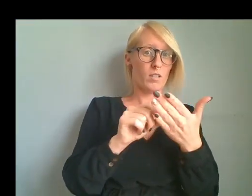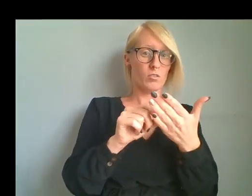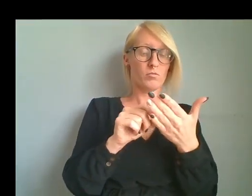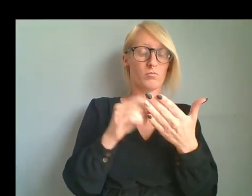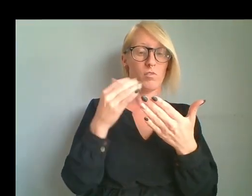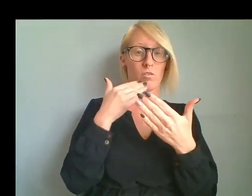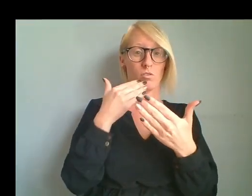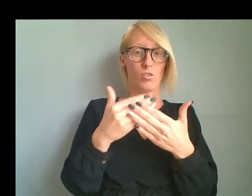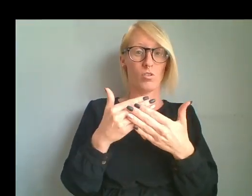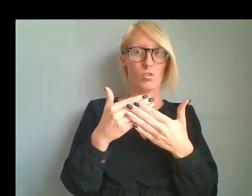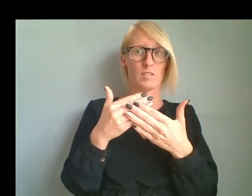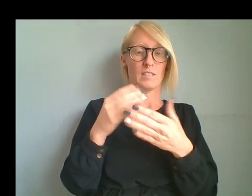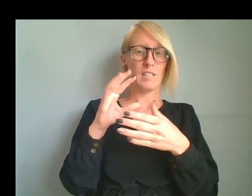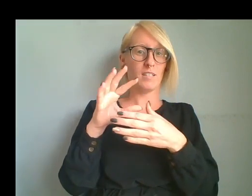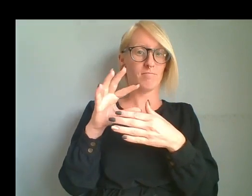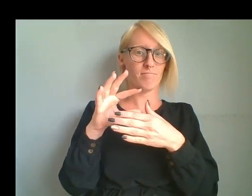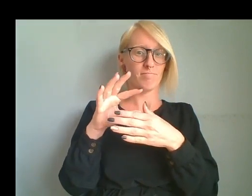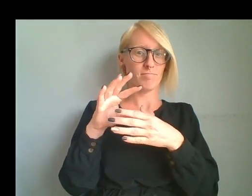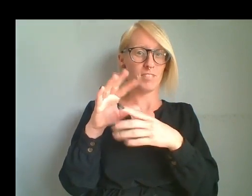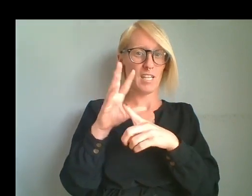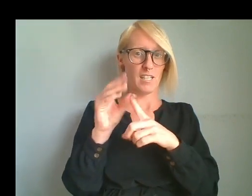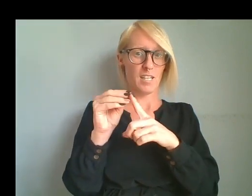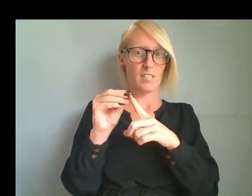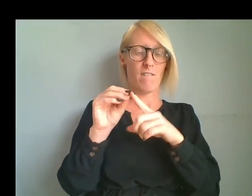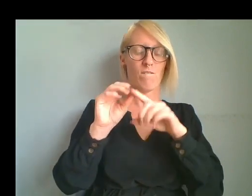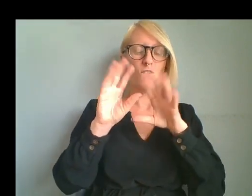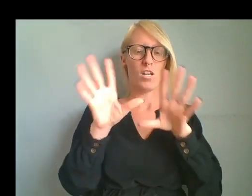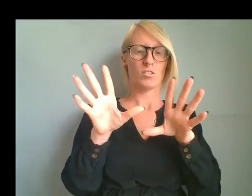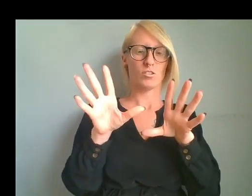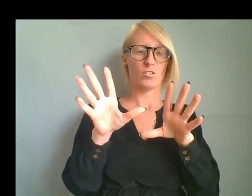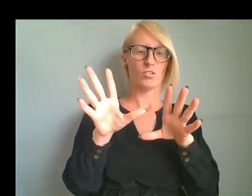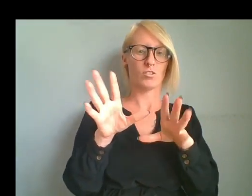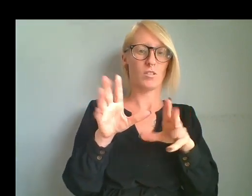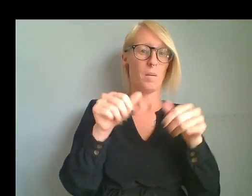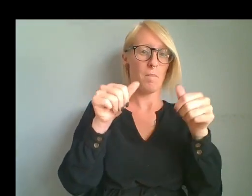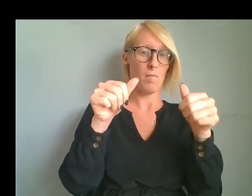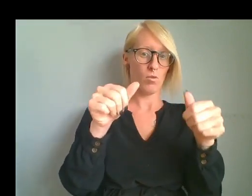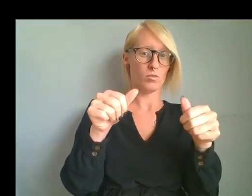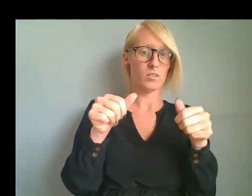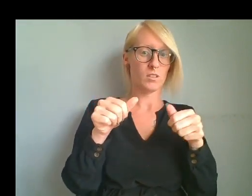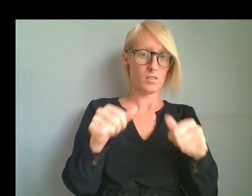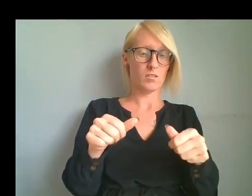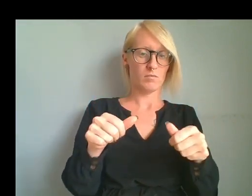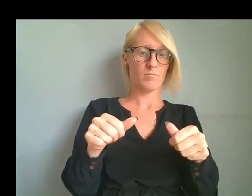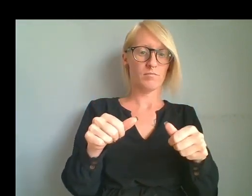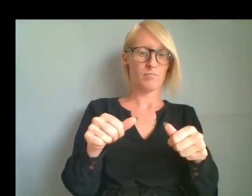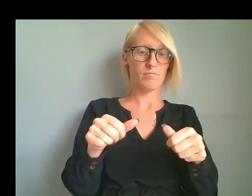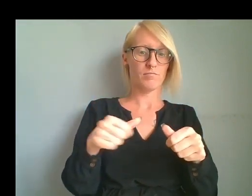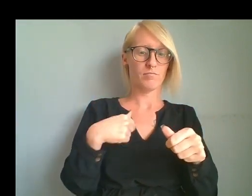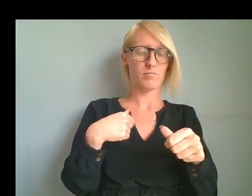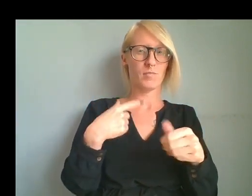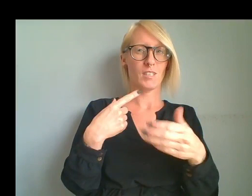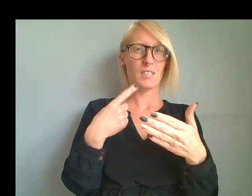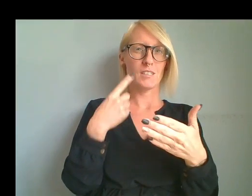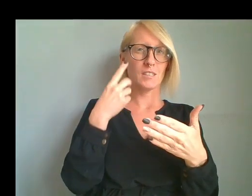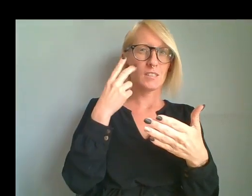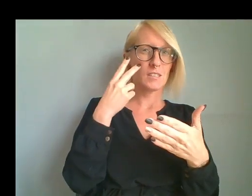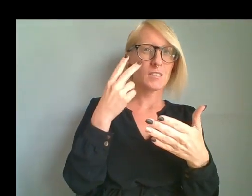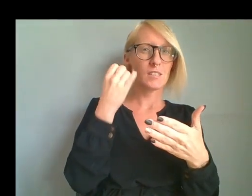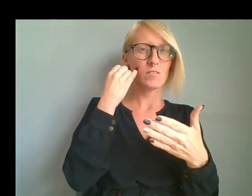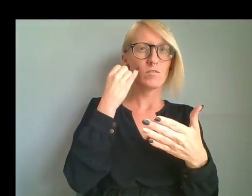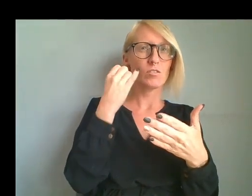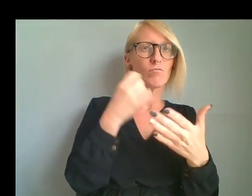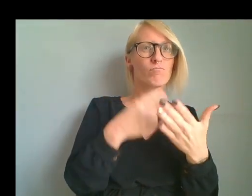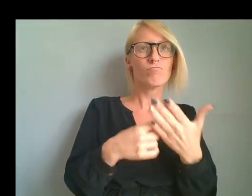then posting quietly. And this is something that we did, and I recommend a lot of people. If you're thinking, you're talking to your staff, your volunteers, you're